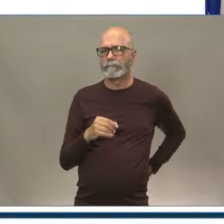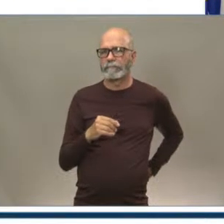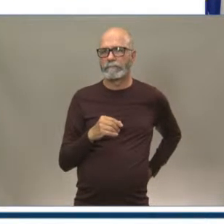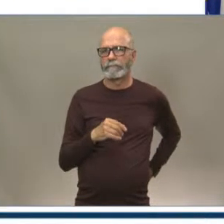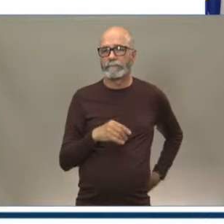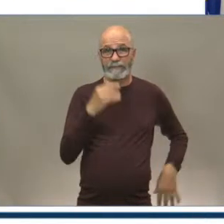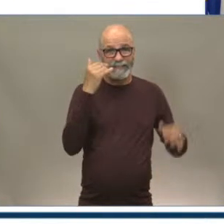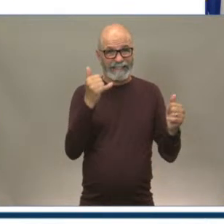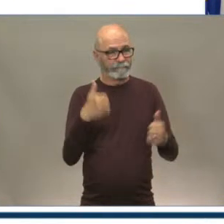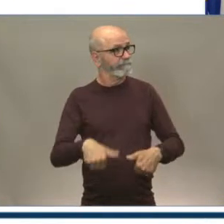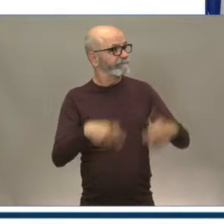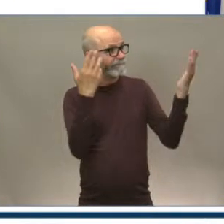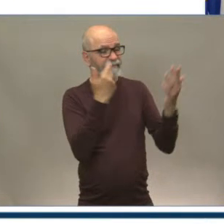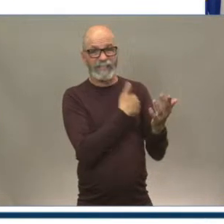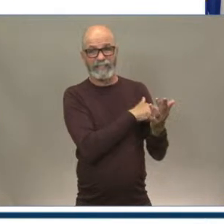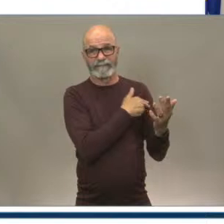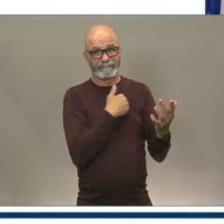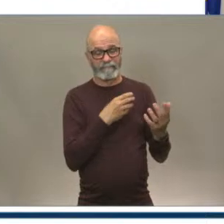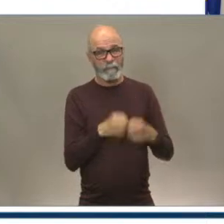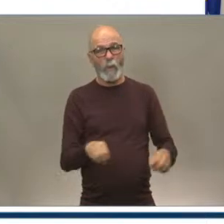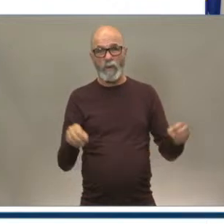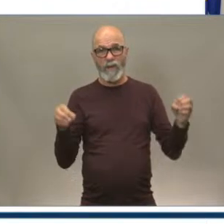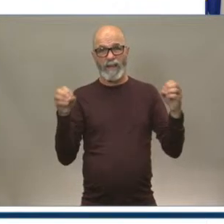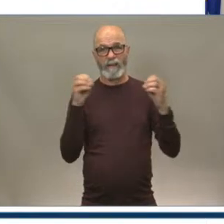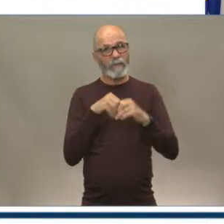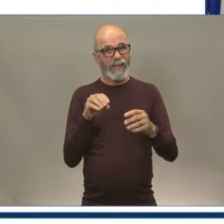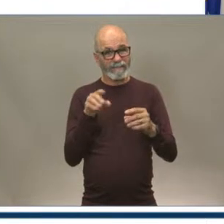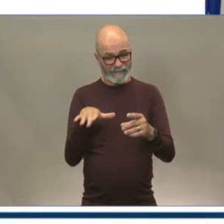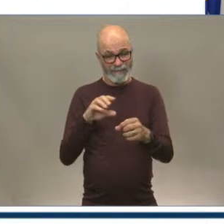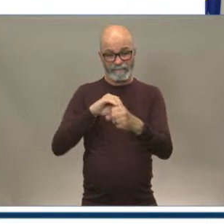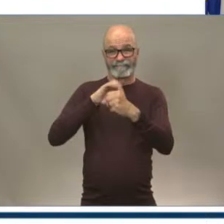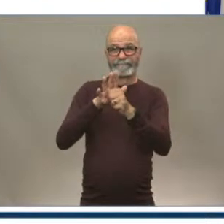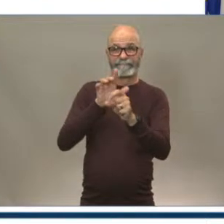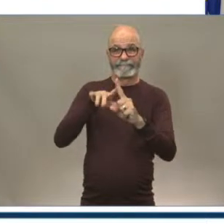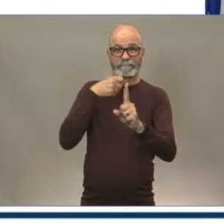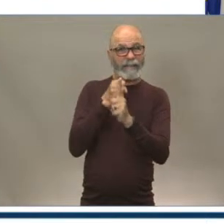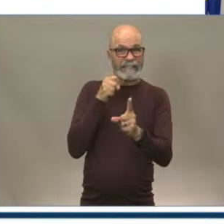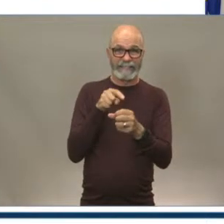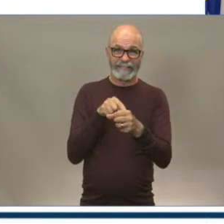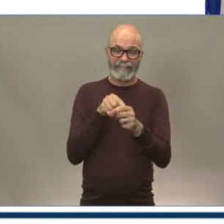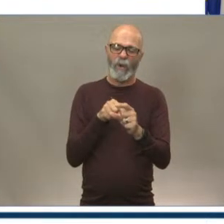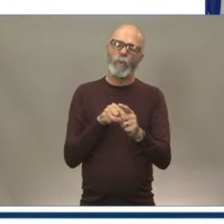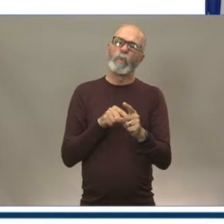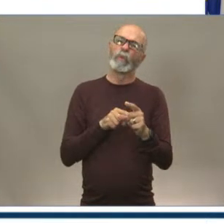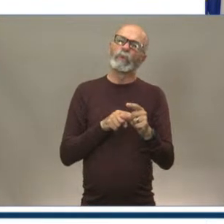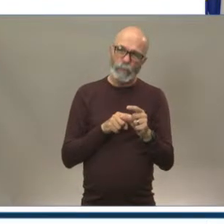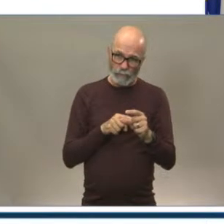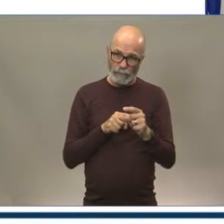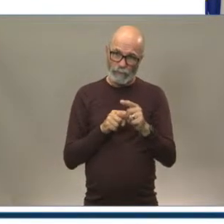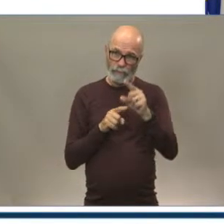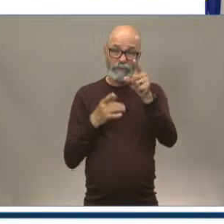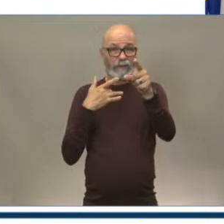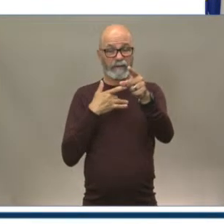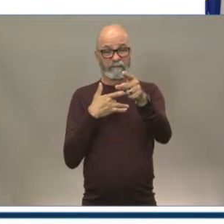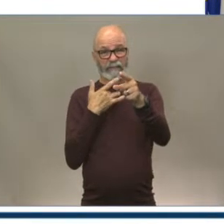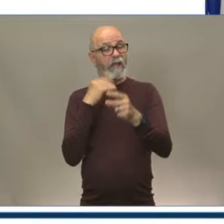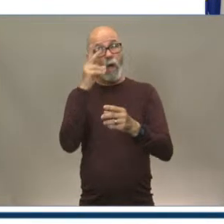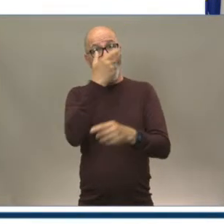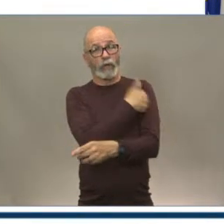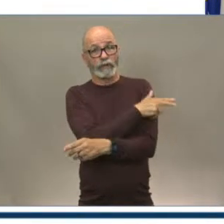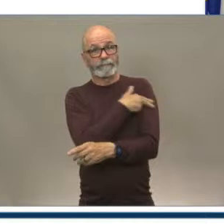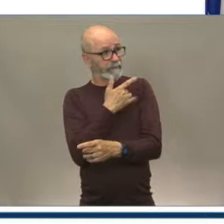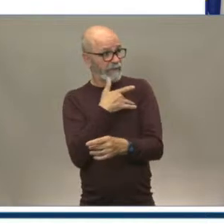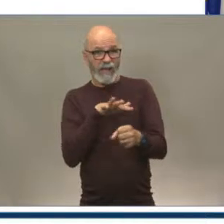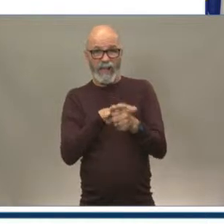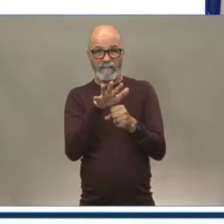hospitalizations now due to COVID. I was wondering what the capacity of hospitals in HRM is, and when